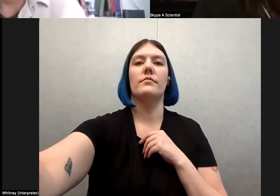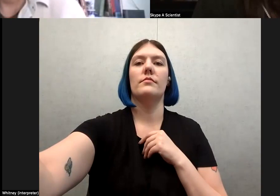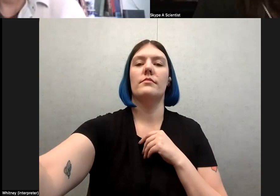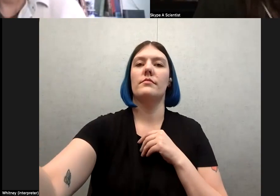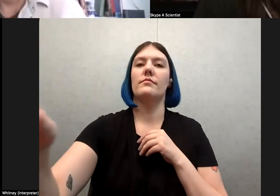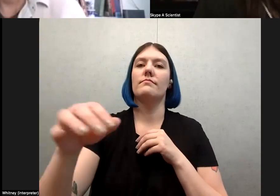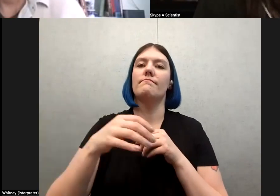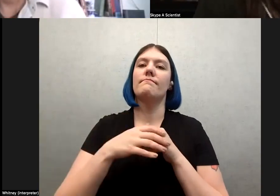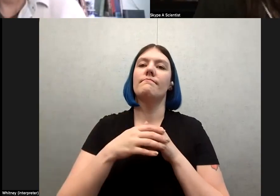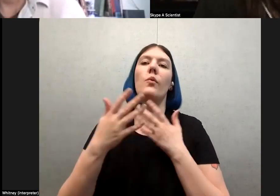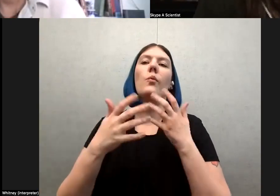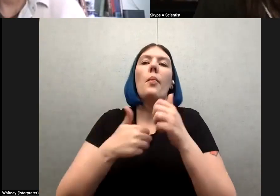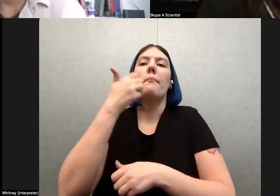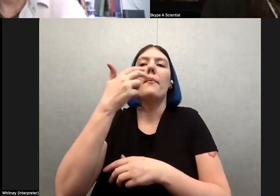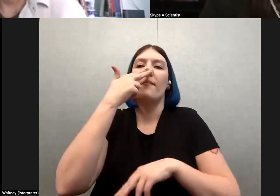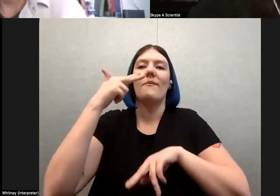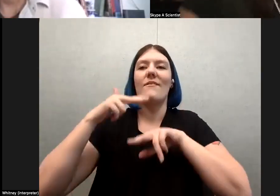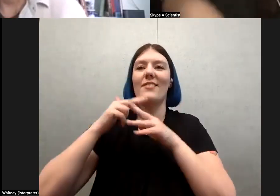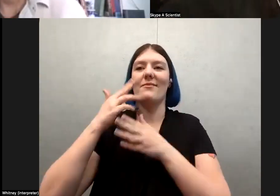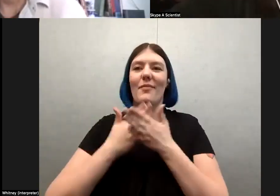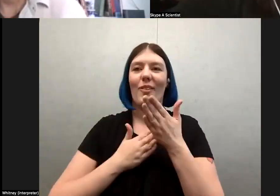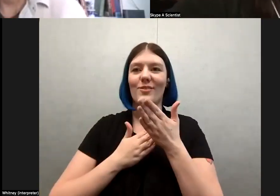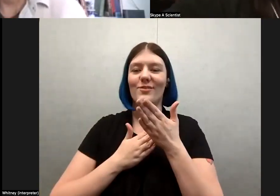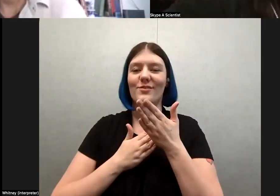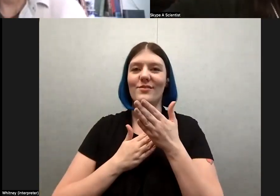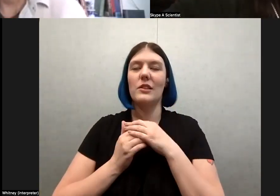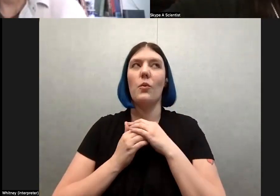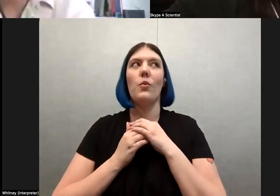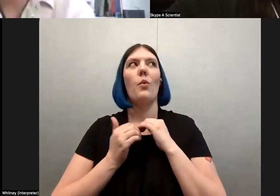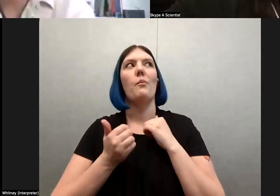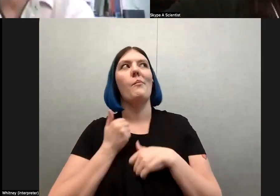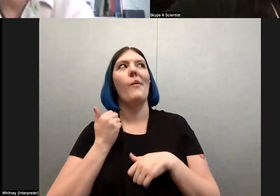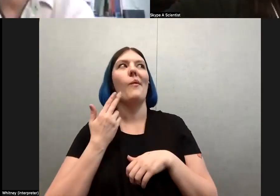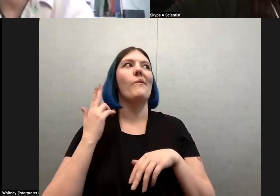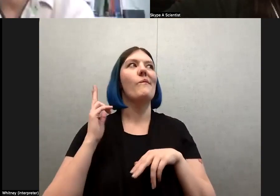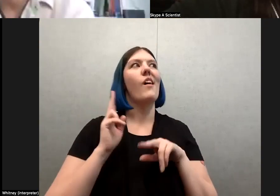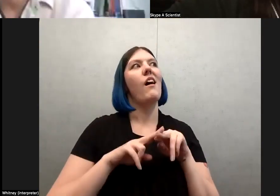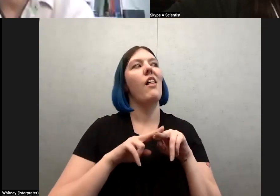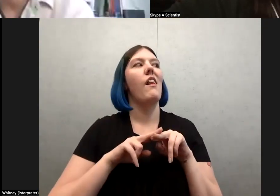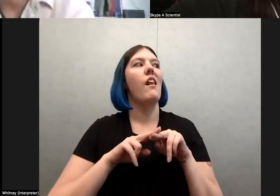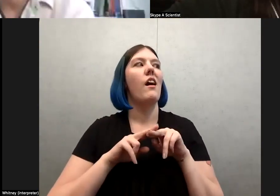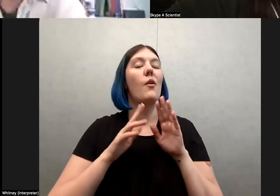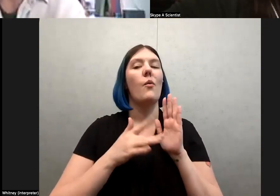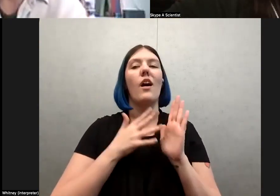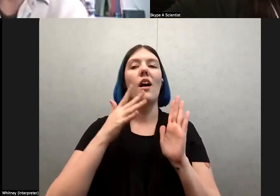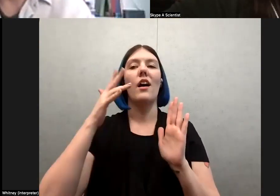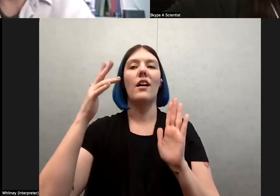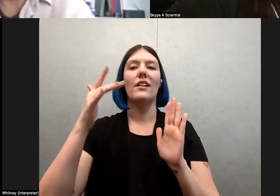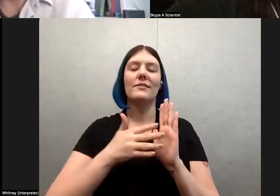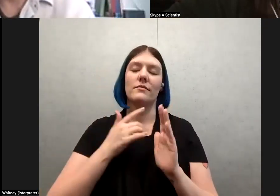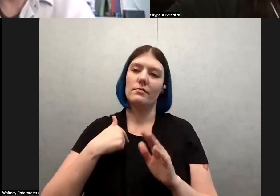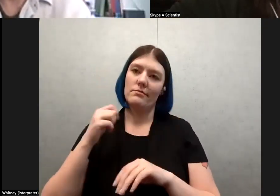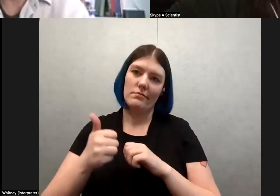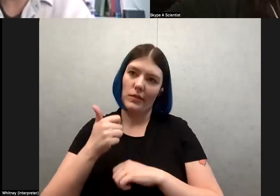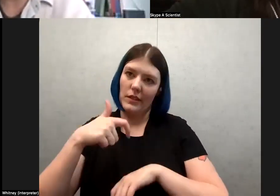most fun part of your job? What is the most fun part of my job? I would say every now and then, since I mostly work at a computer, but